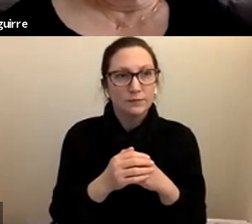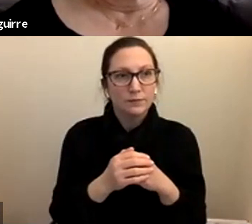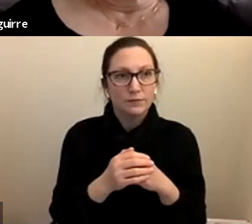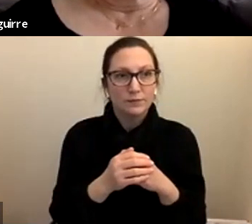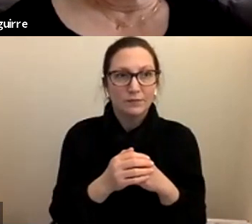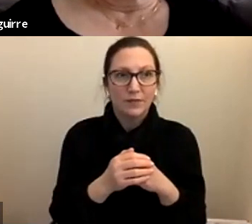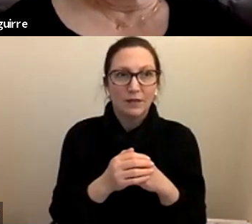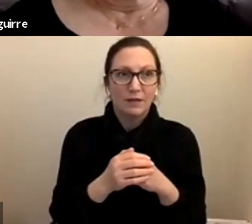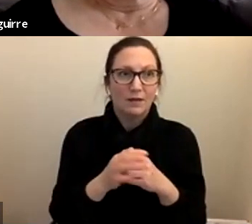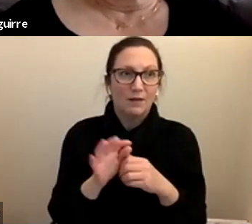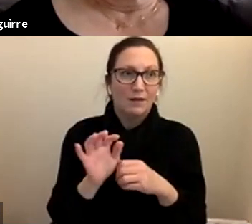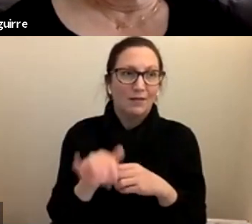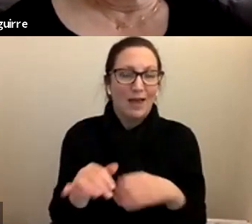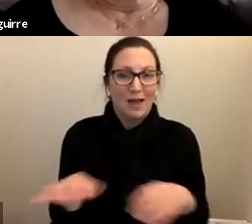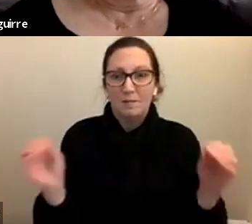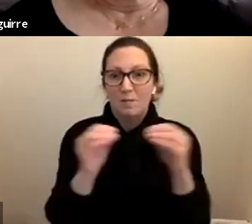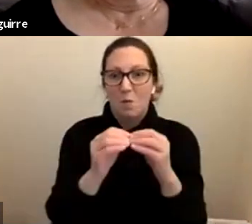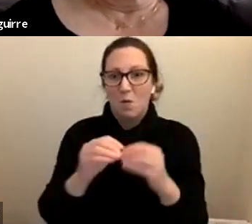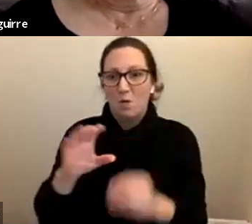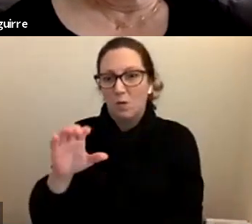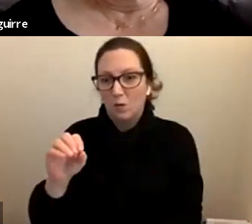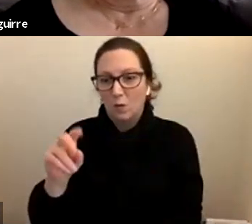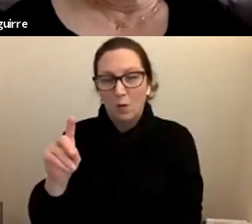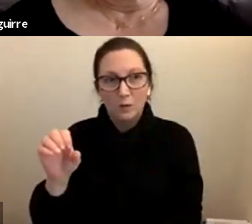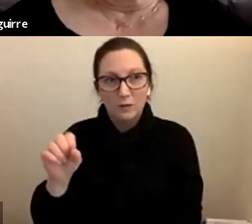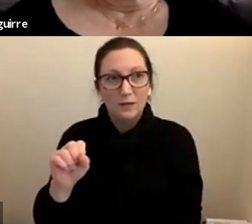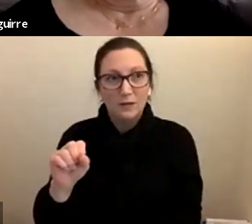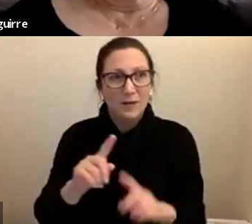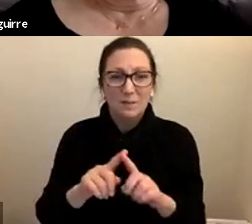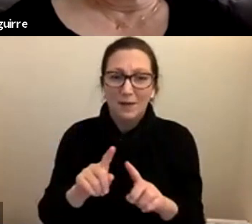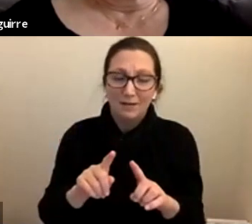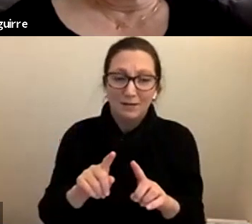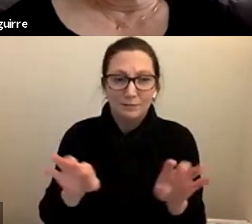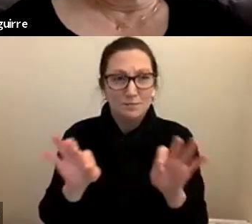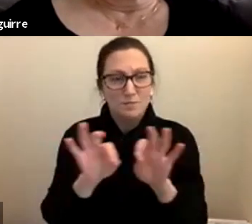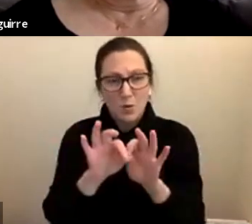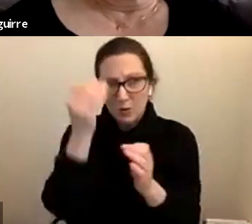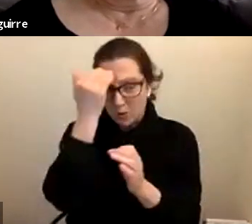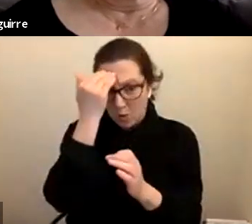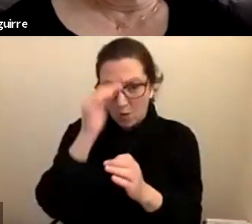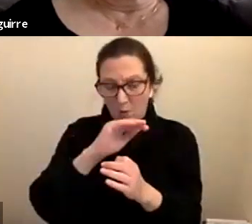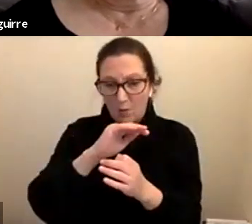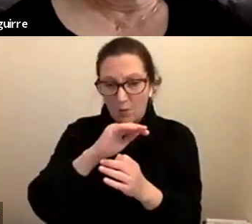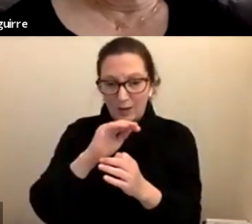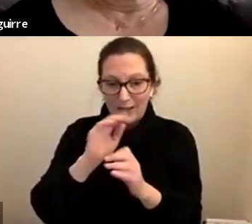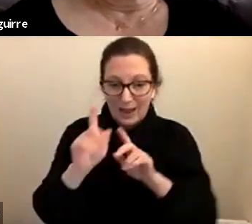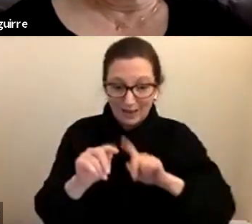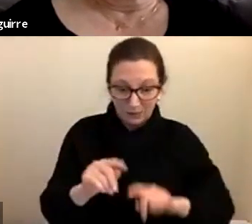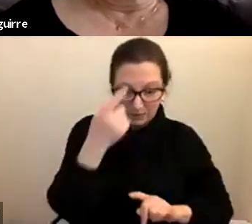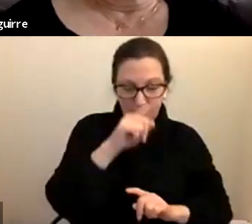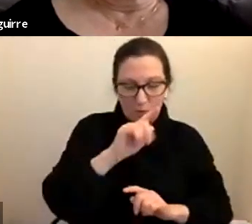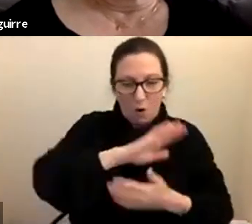another set of codes, but for all of these questions, it's good to know the answers for all 3 exam schools, but